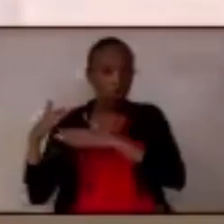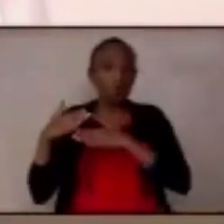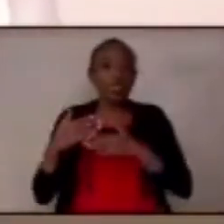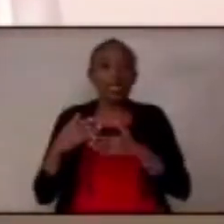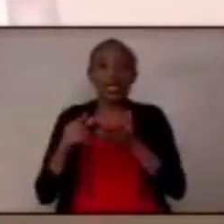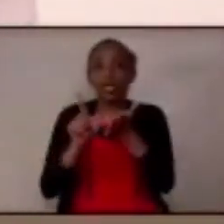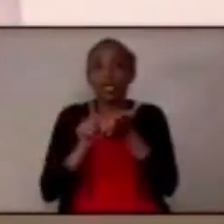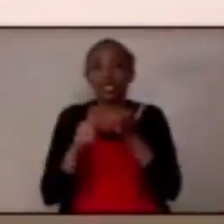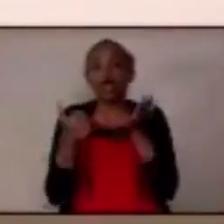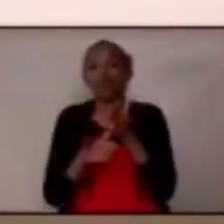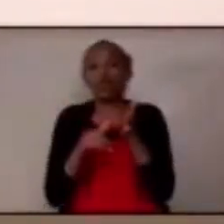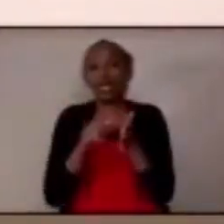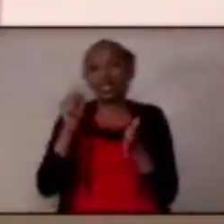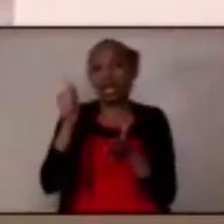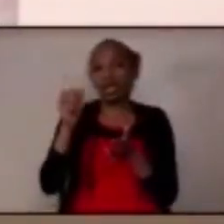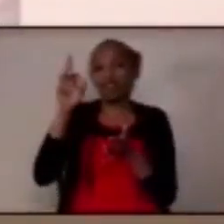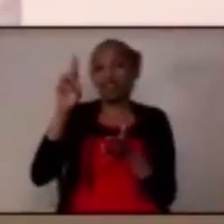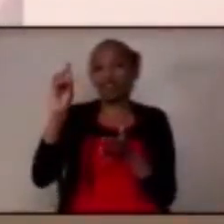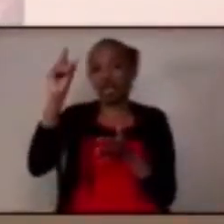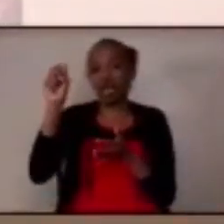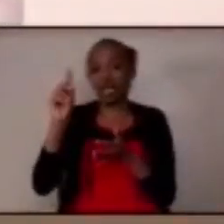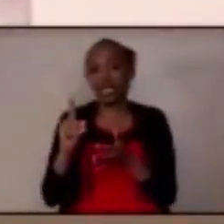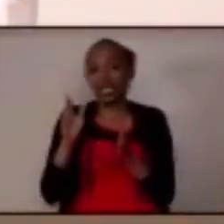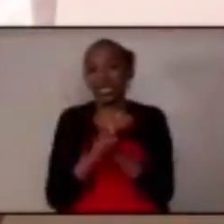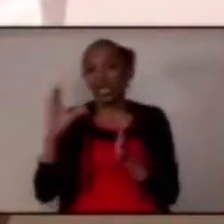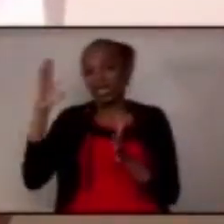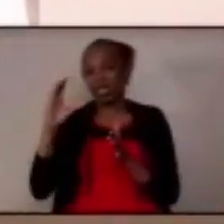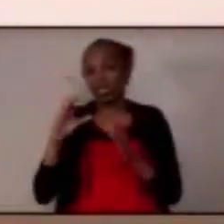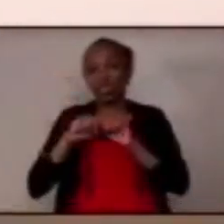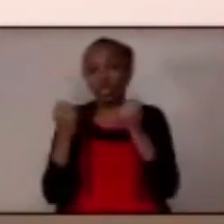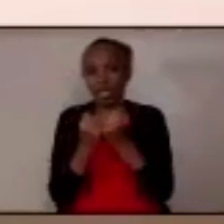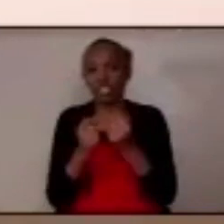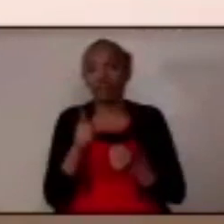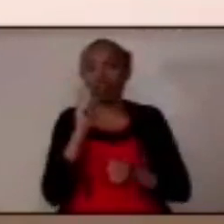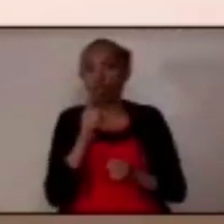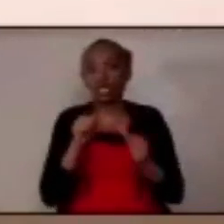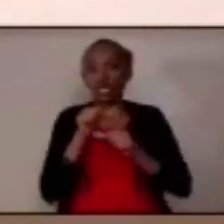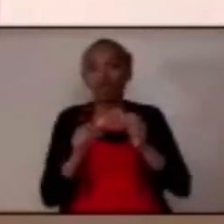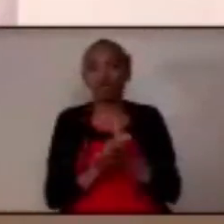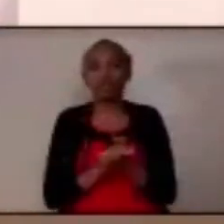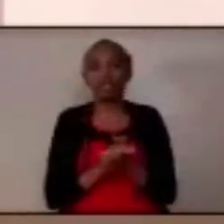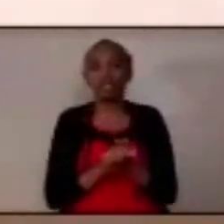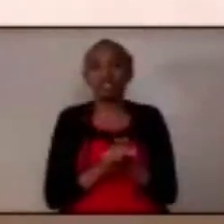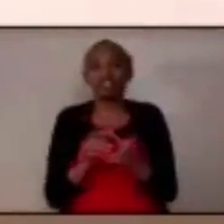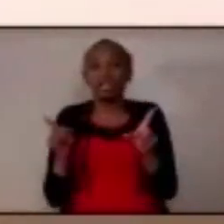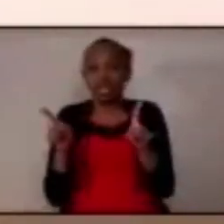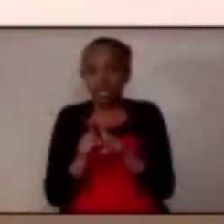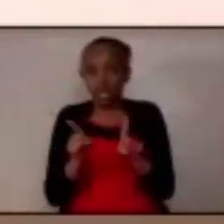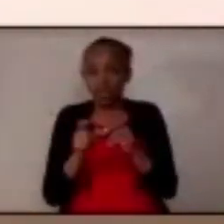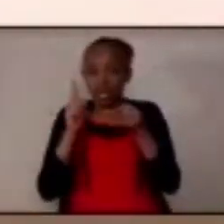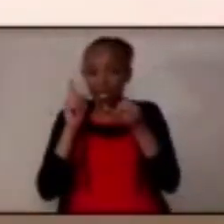that AFRODAD and many other organizations, civil society organizations, had been warning about. Similarly,